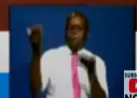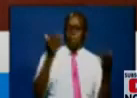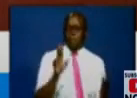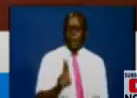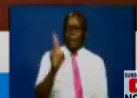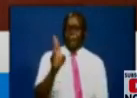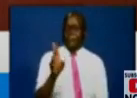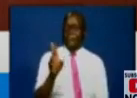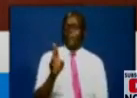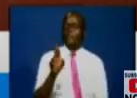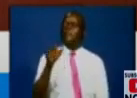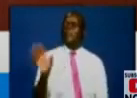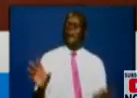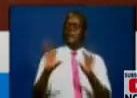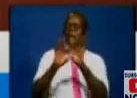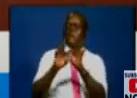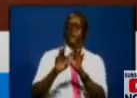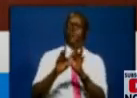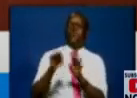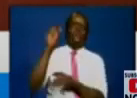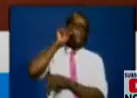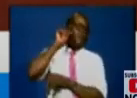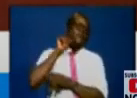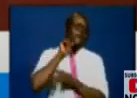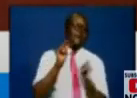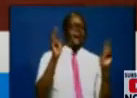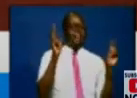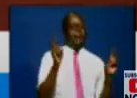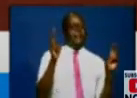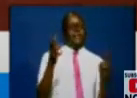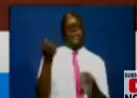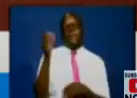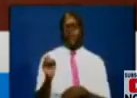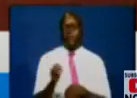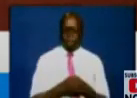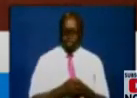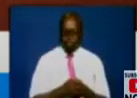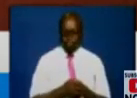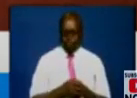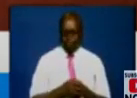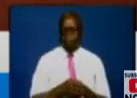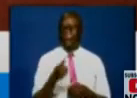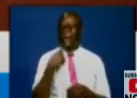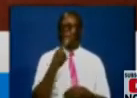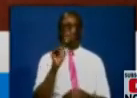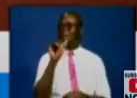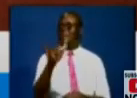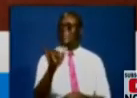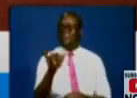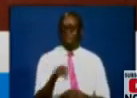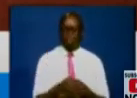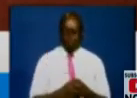are actually attached to the gender matter. So, Mr. Speaker, I would like to say this.